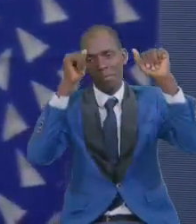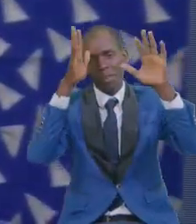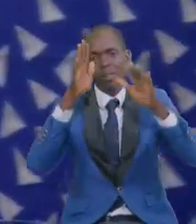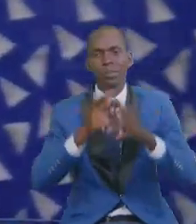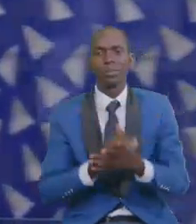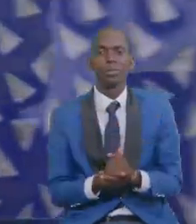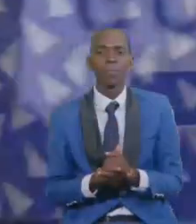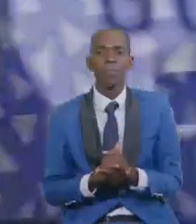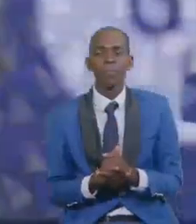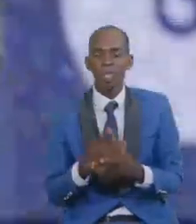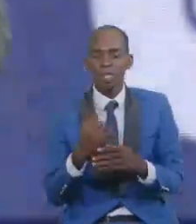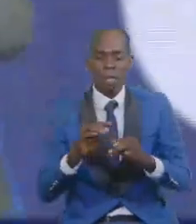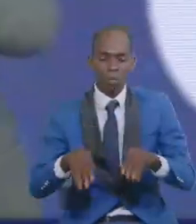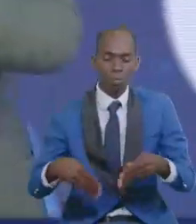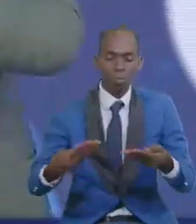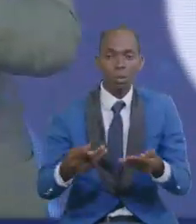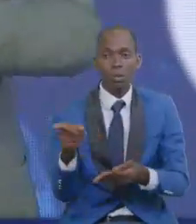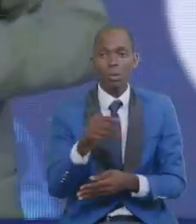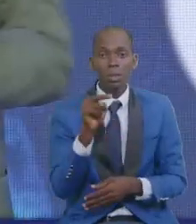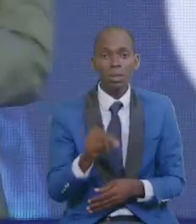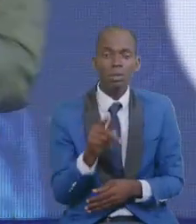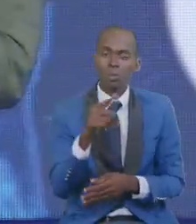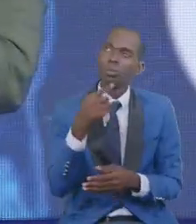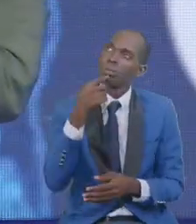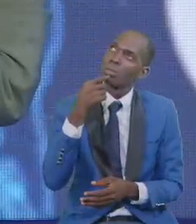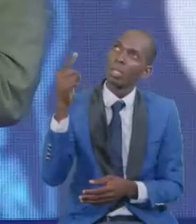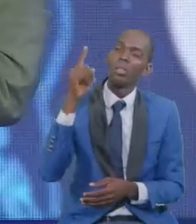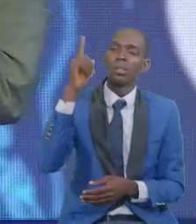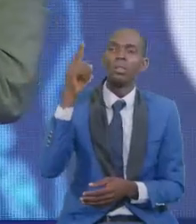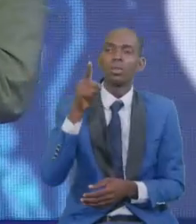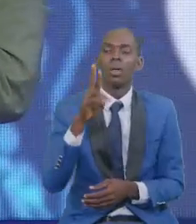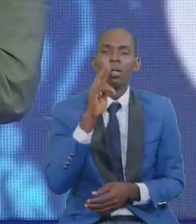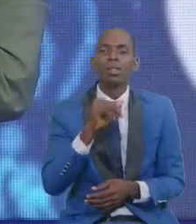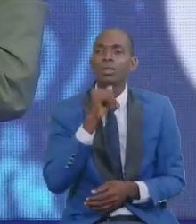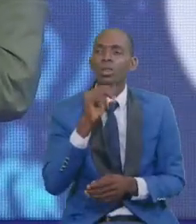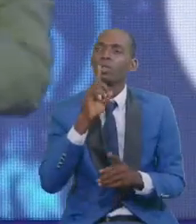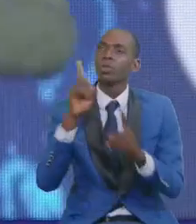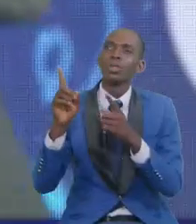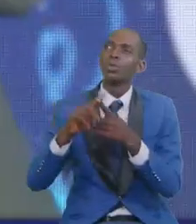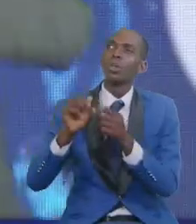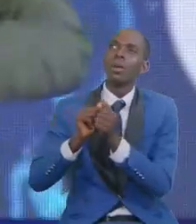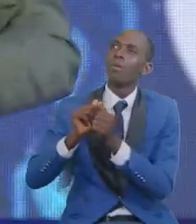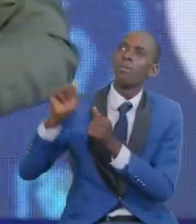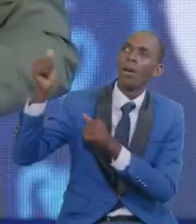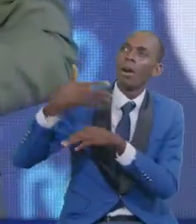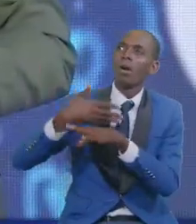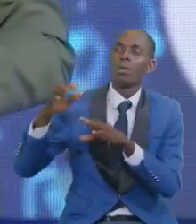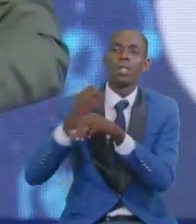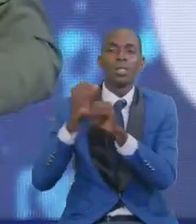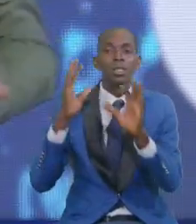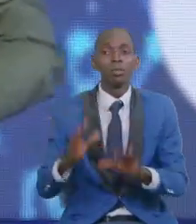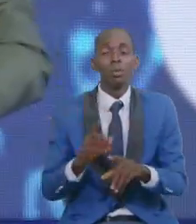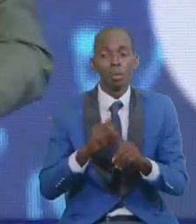The provision you need, you tell him, you're not talking to a faraway savior, you're talking to a